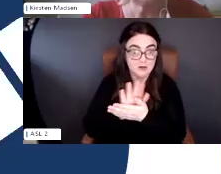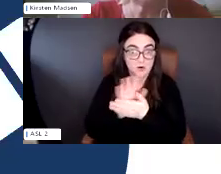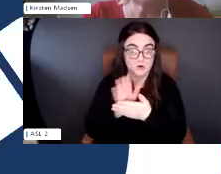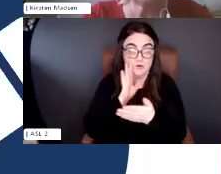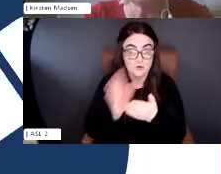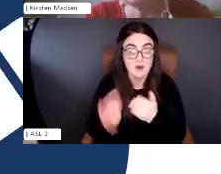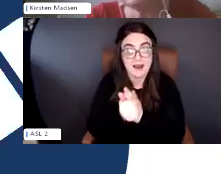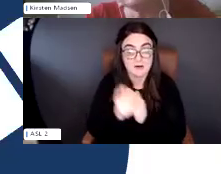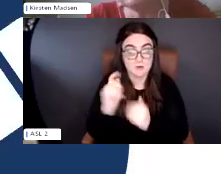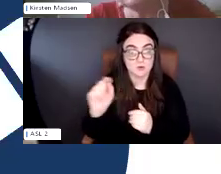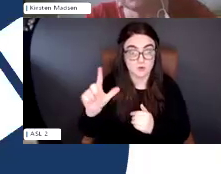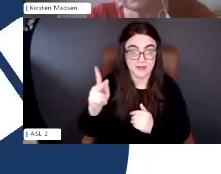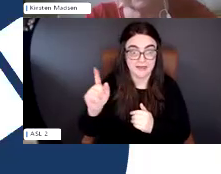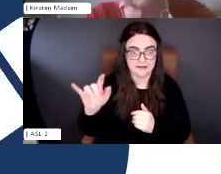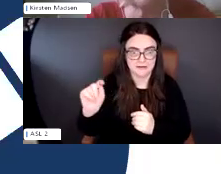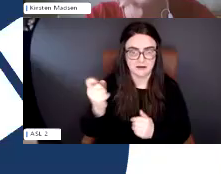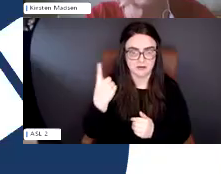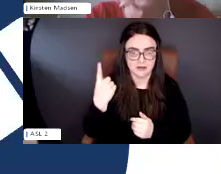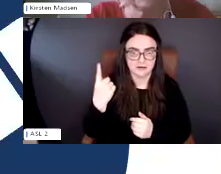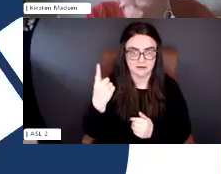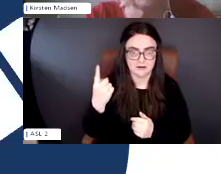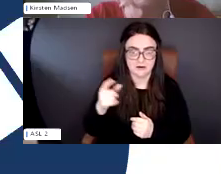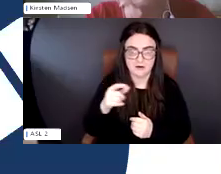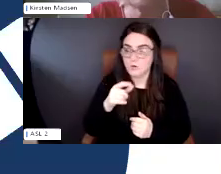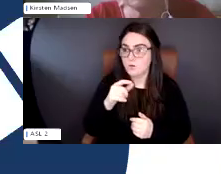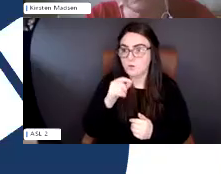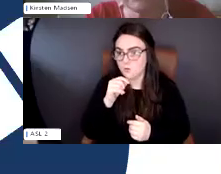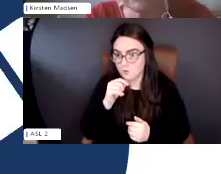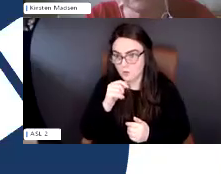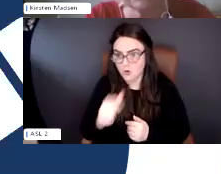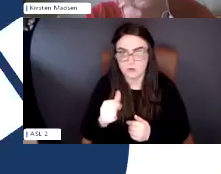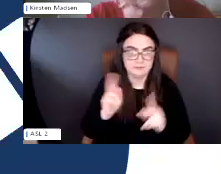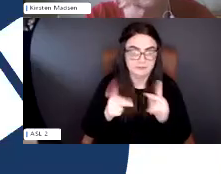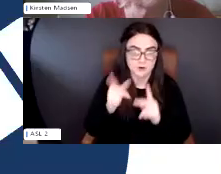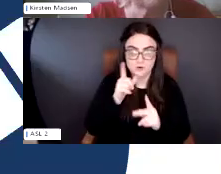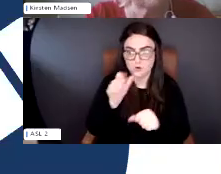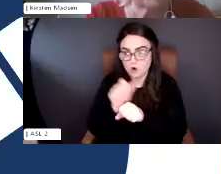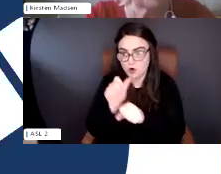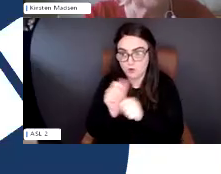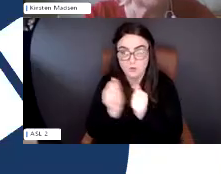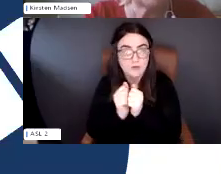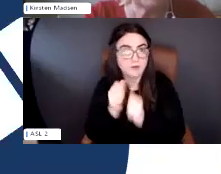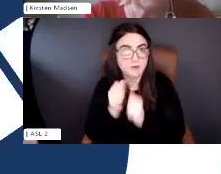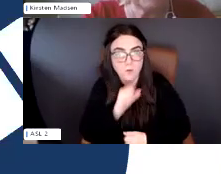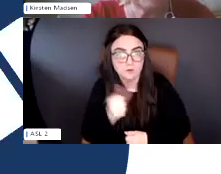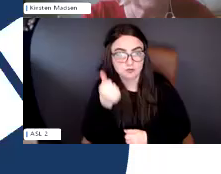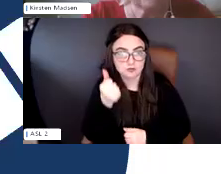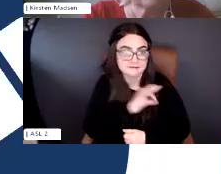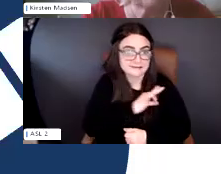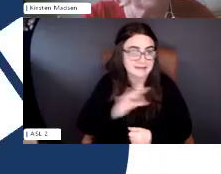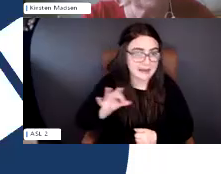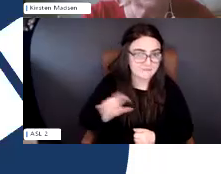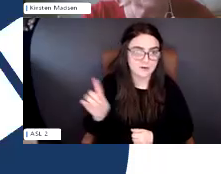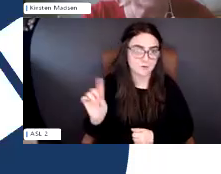this toolkit isn't going to target facilitators or those working with older adults. Instead,